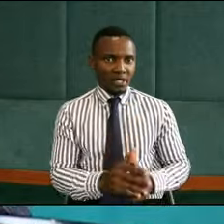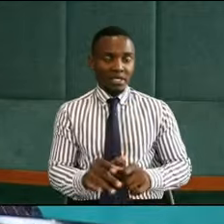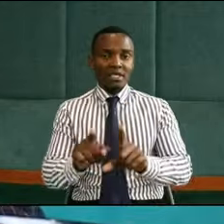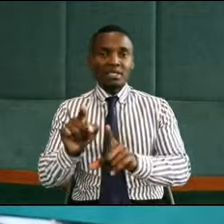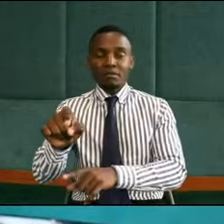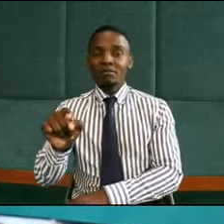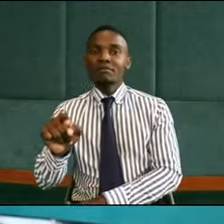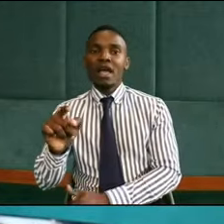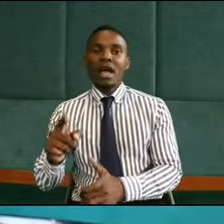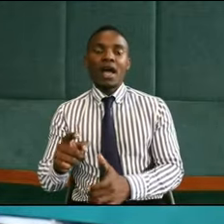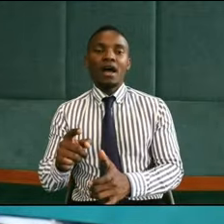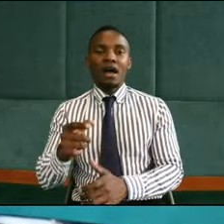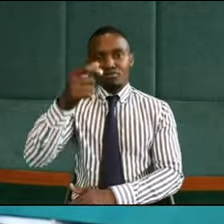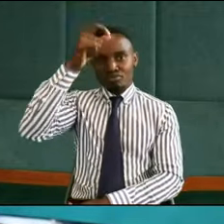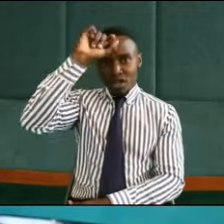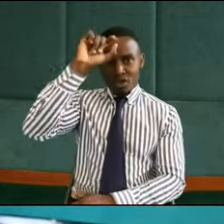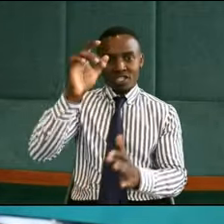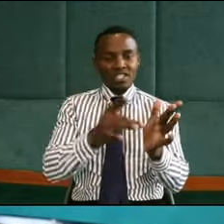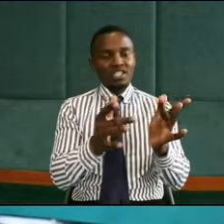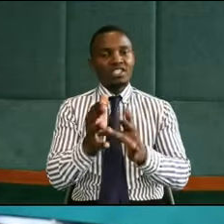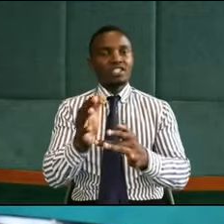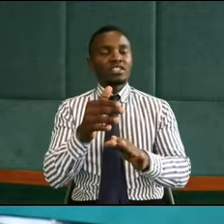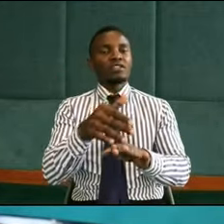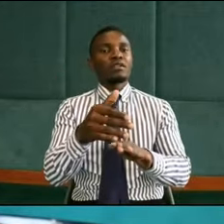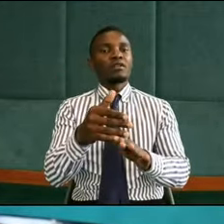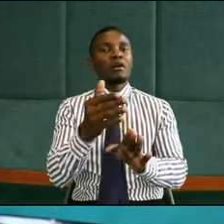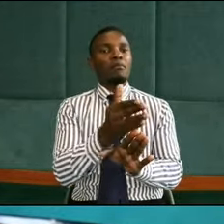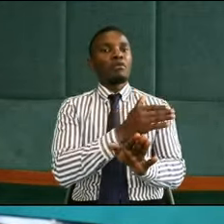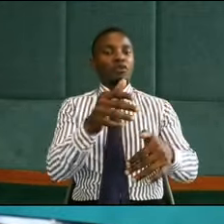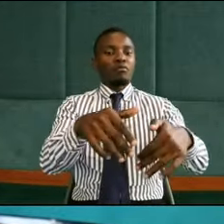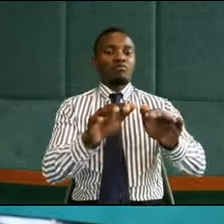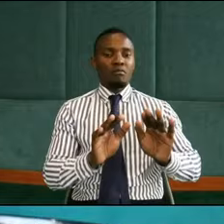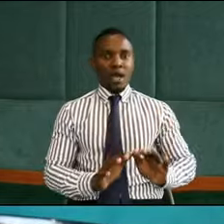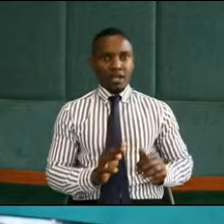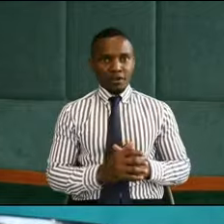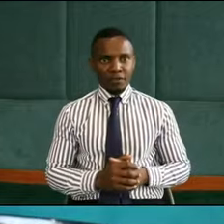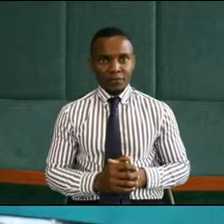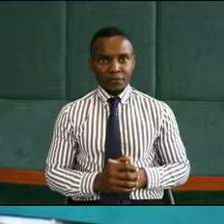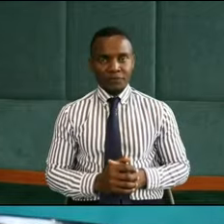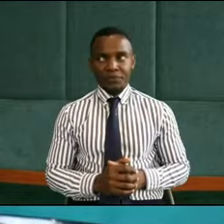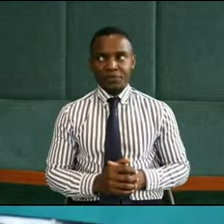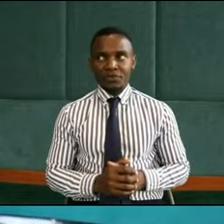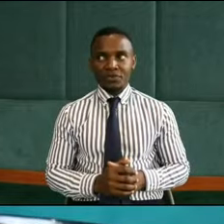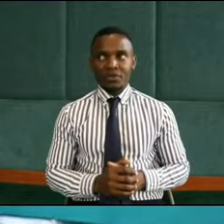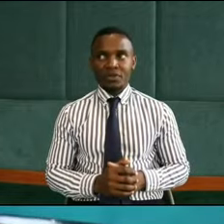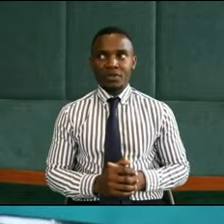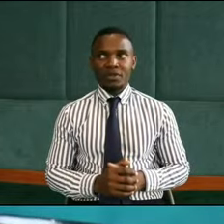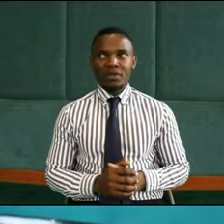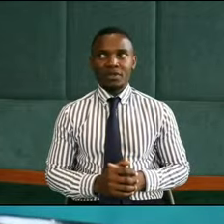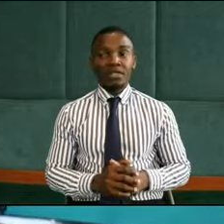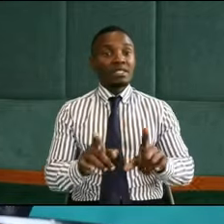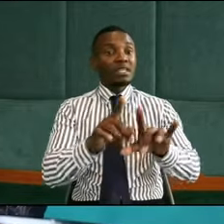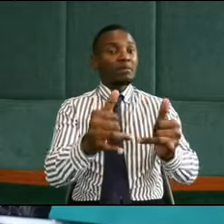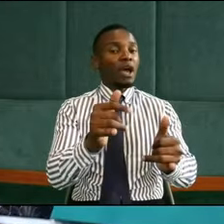anointed Jesus for his burial. Jesus went down into darkness of trial with the memory of her